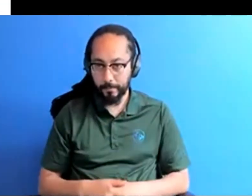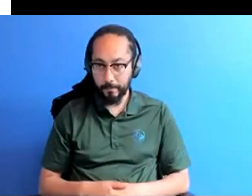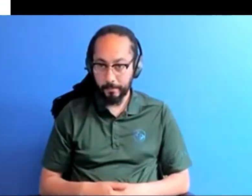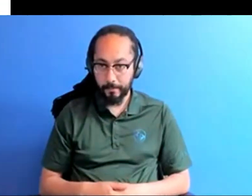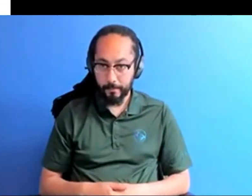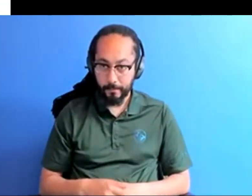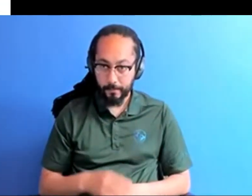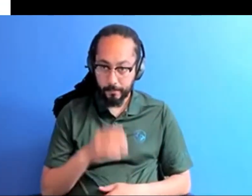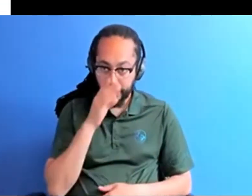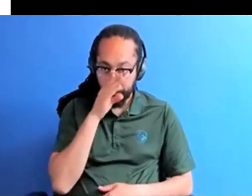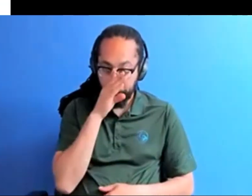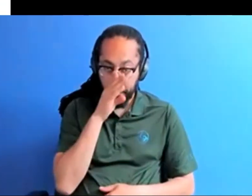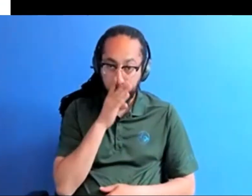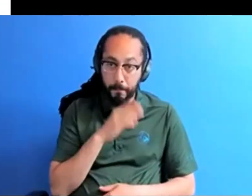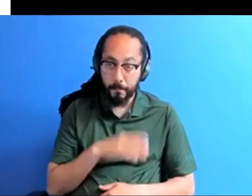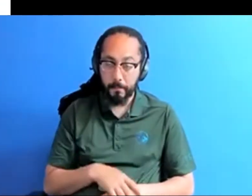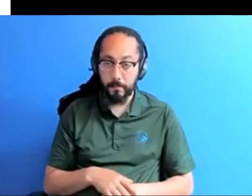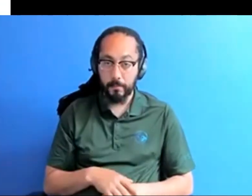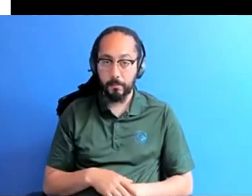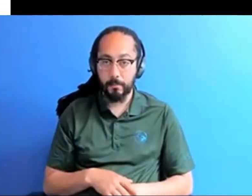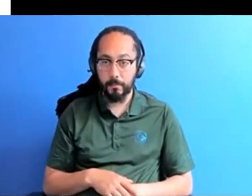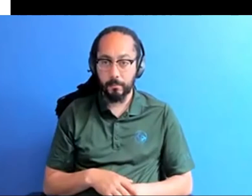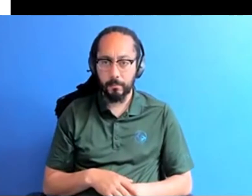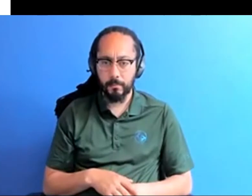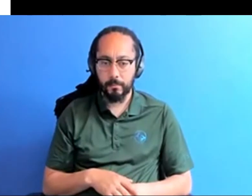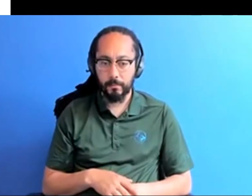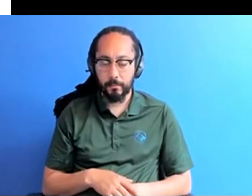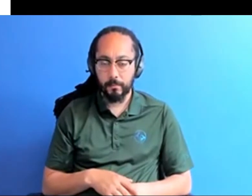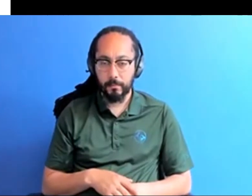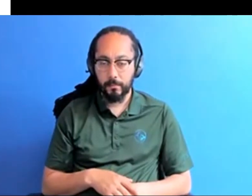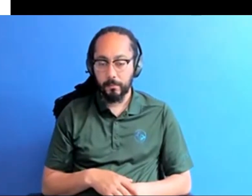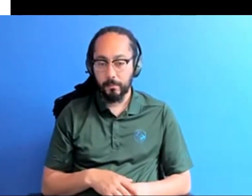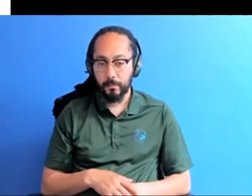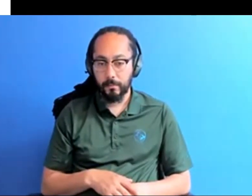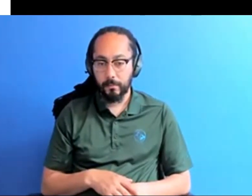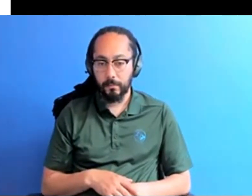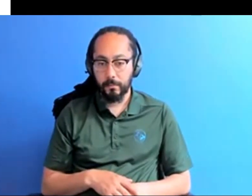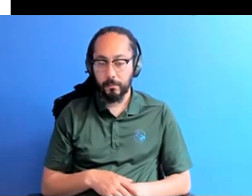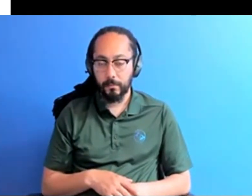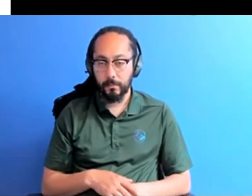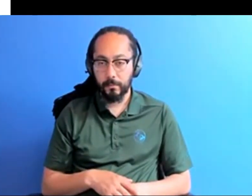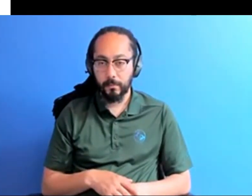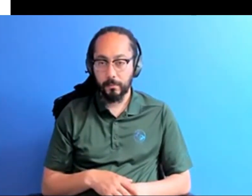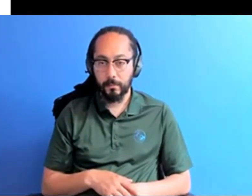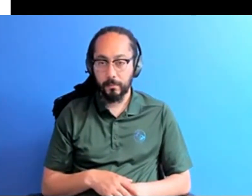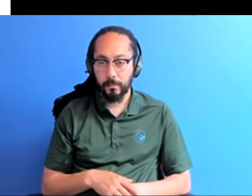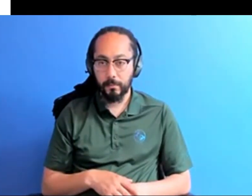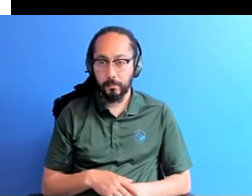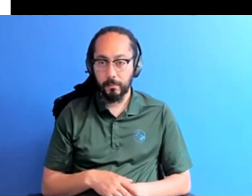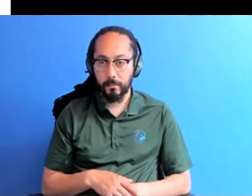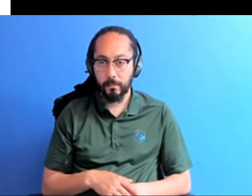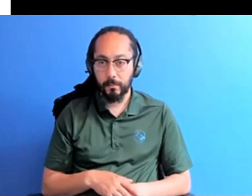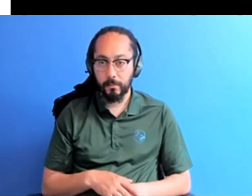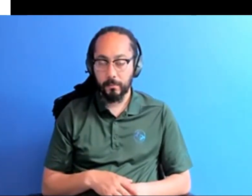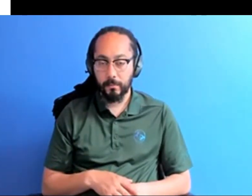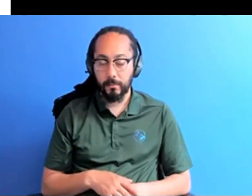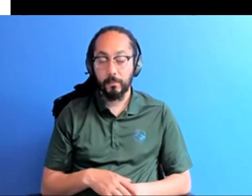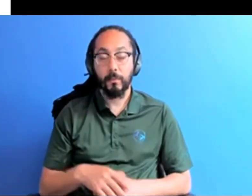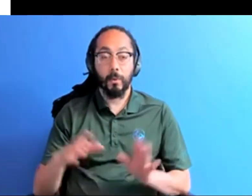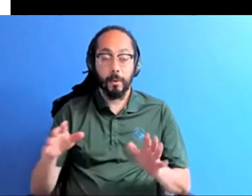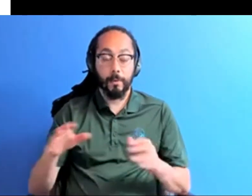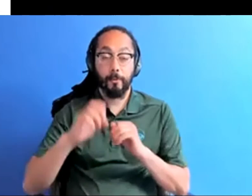I mean, the same thing with the National Ballet. We're not set up specifically. However, I mean, in terms of the organizations we work